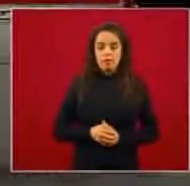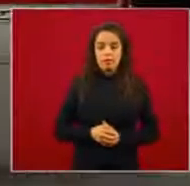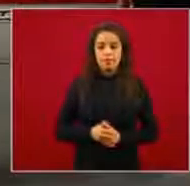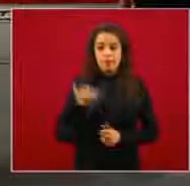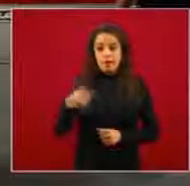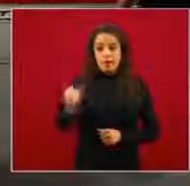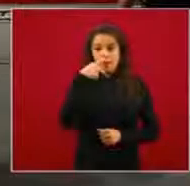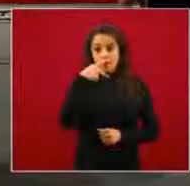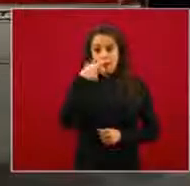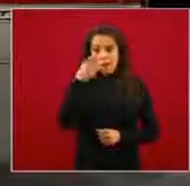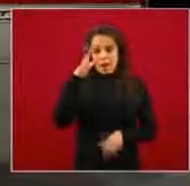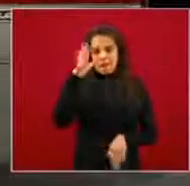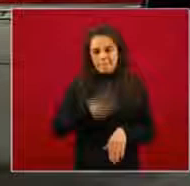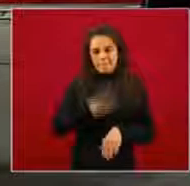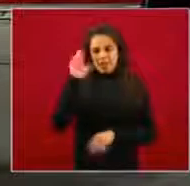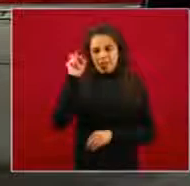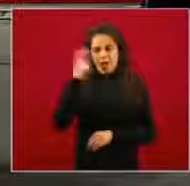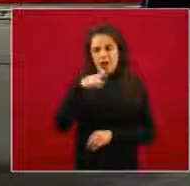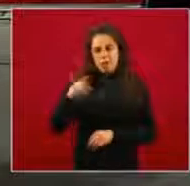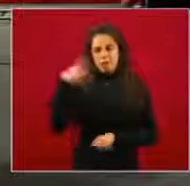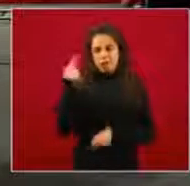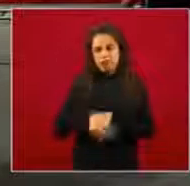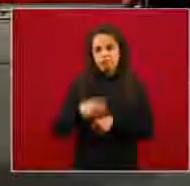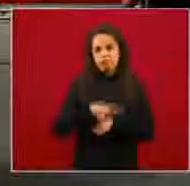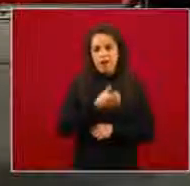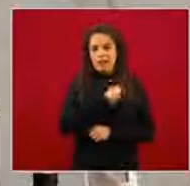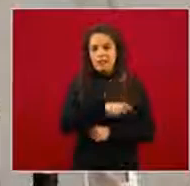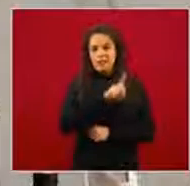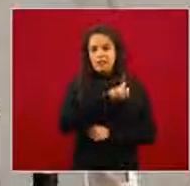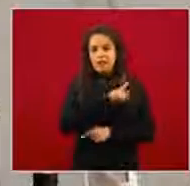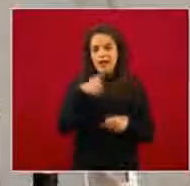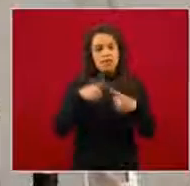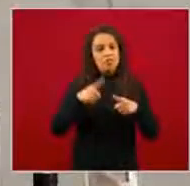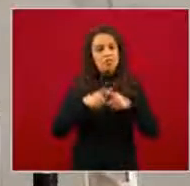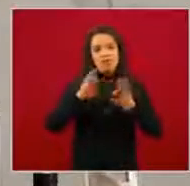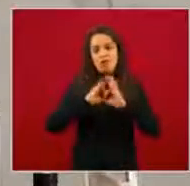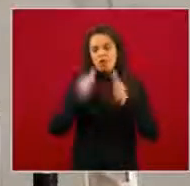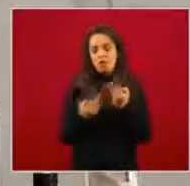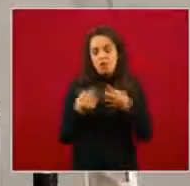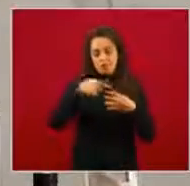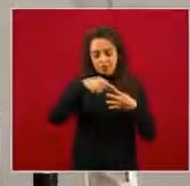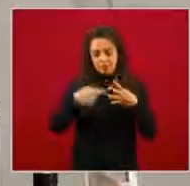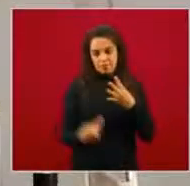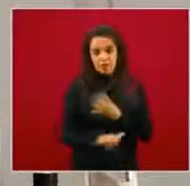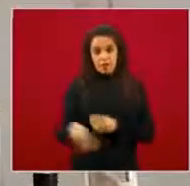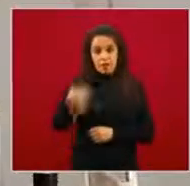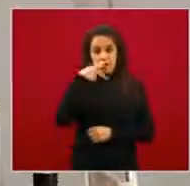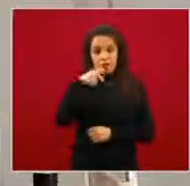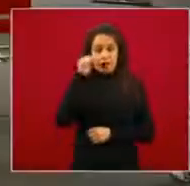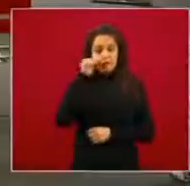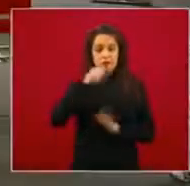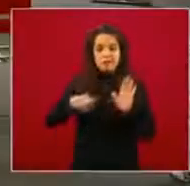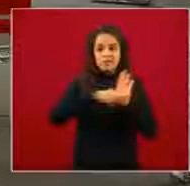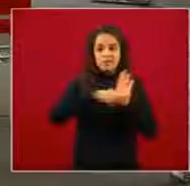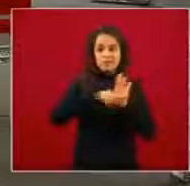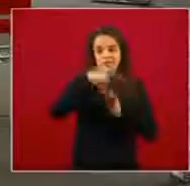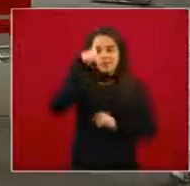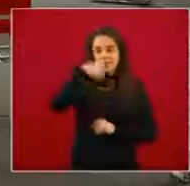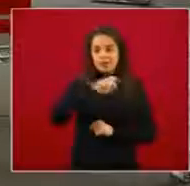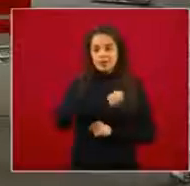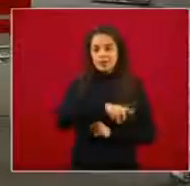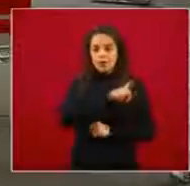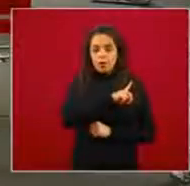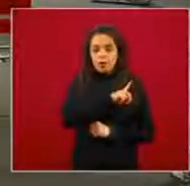tobacco as one of the main causes of damage in health. Tobacco is always